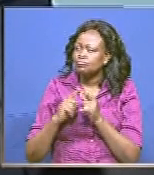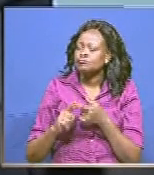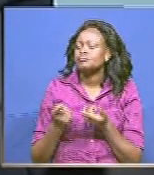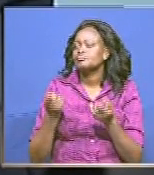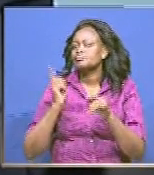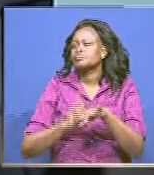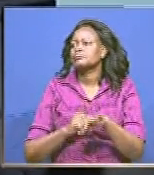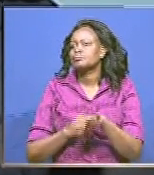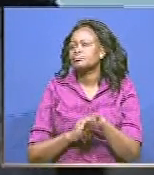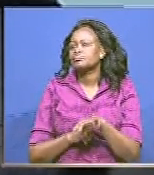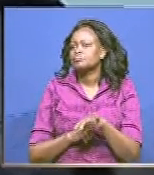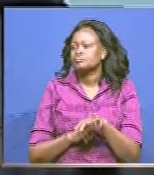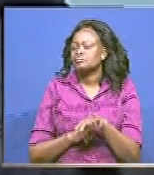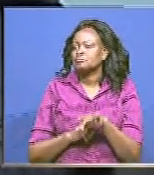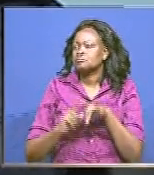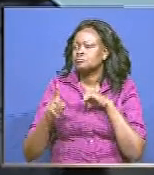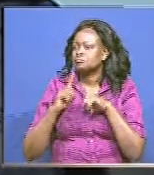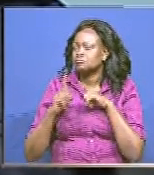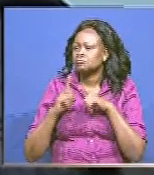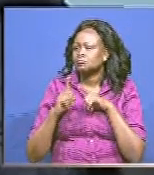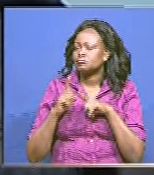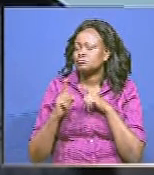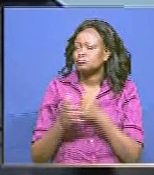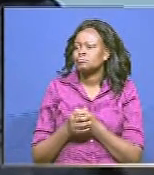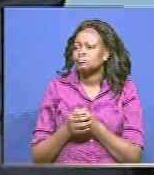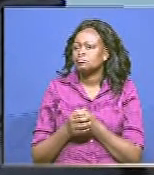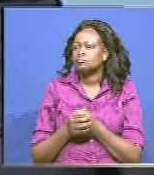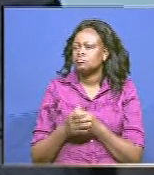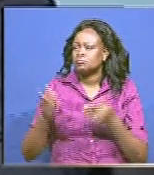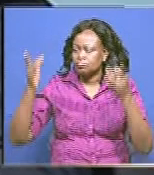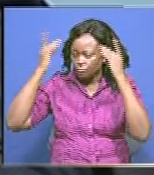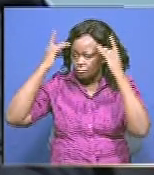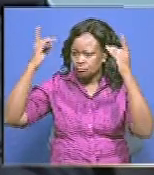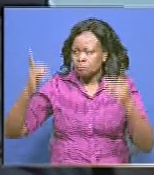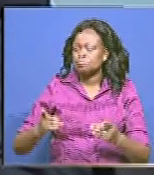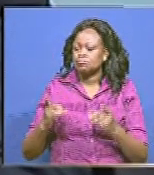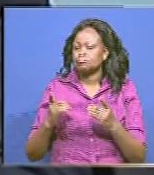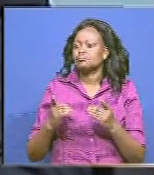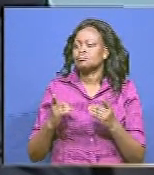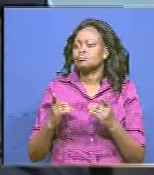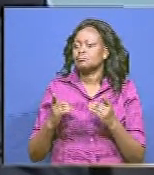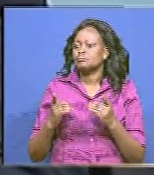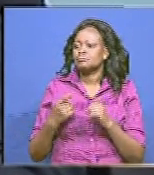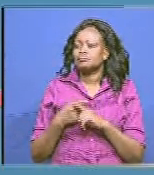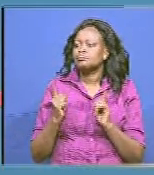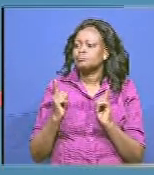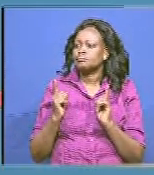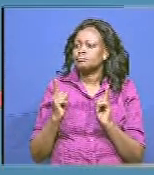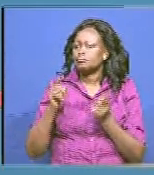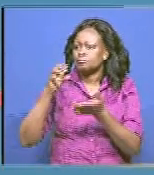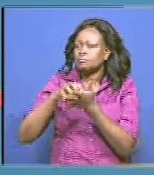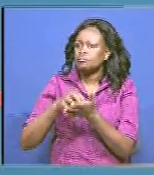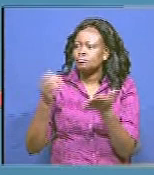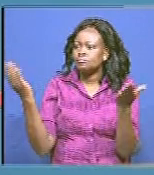IBEC, that now the determination is arrived at. But in a situation